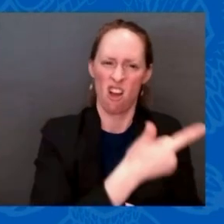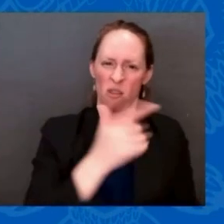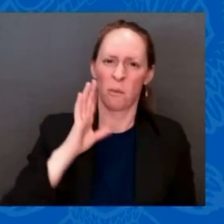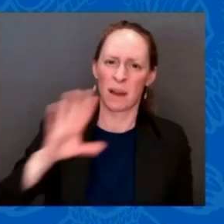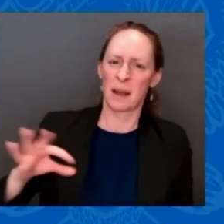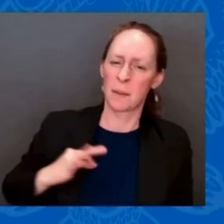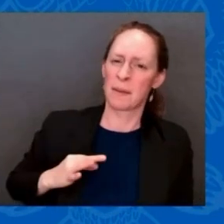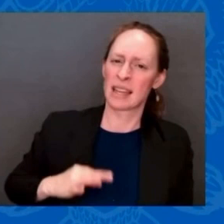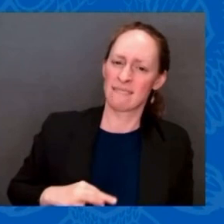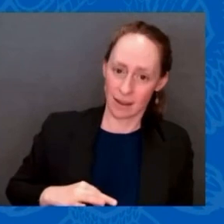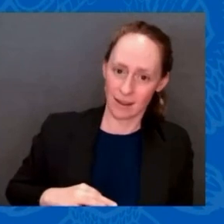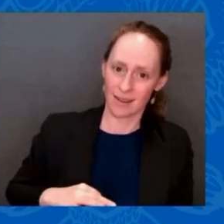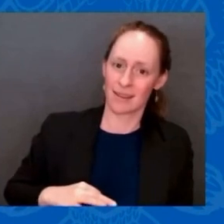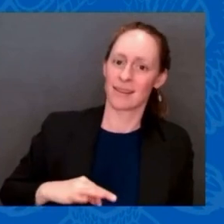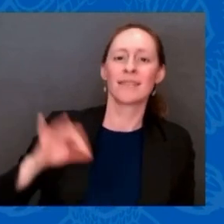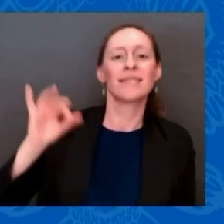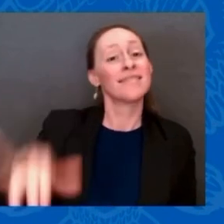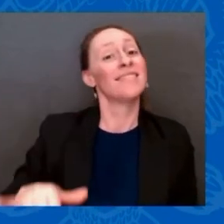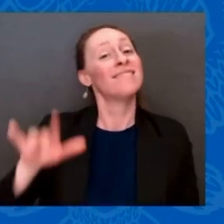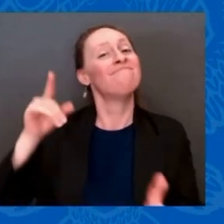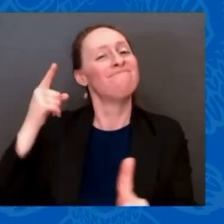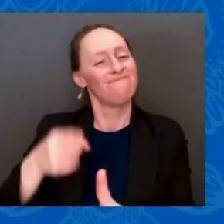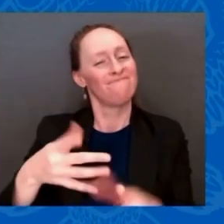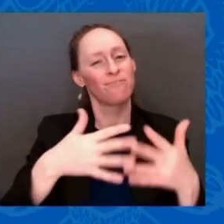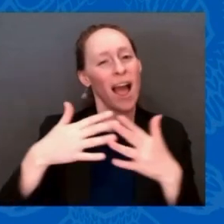trickle-down limited that dream,